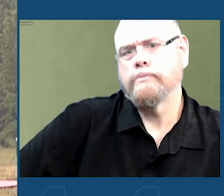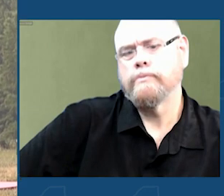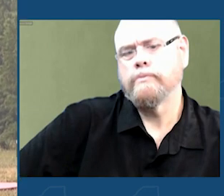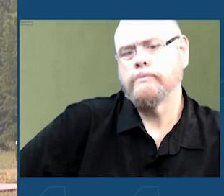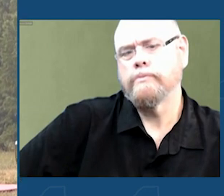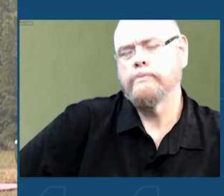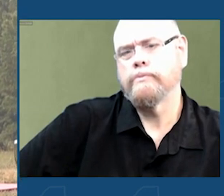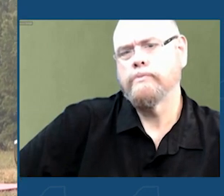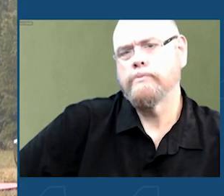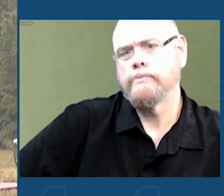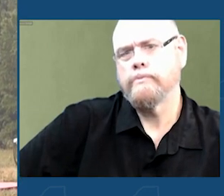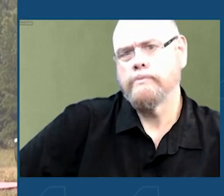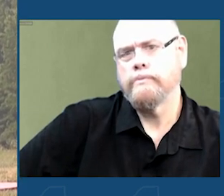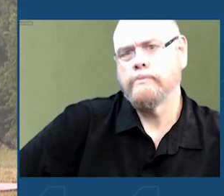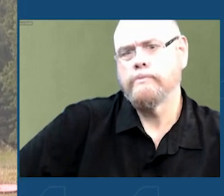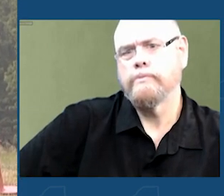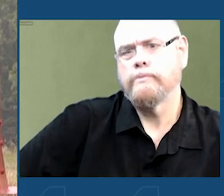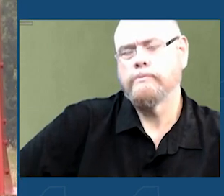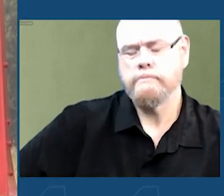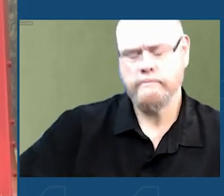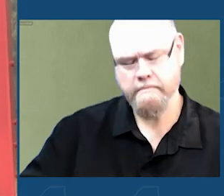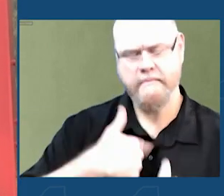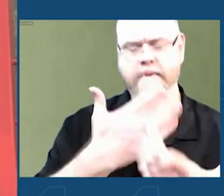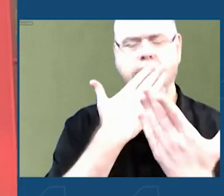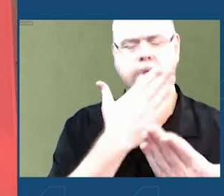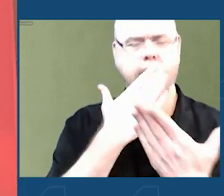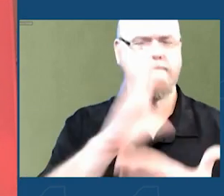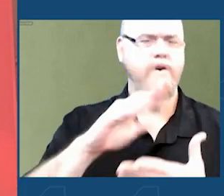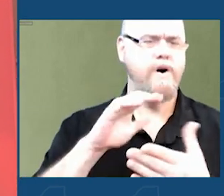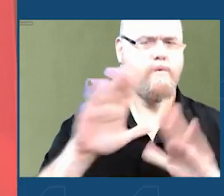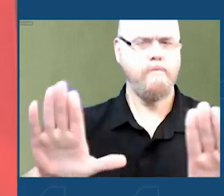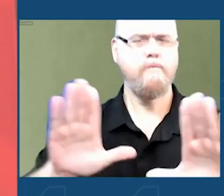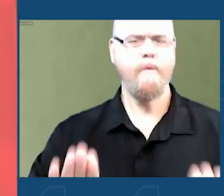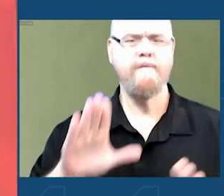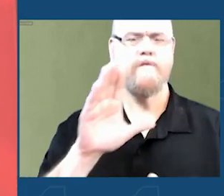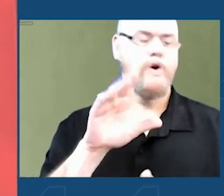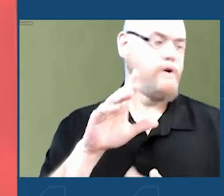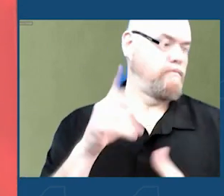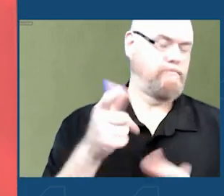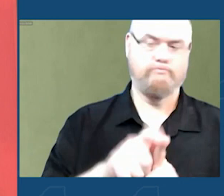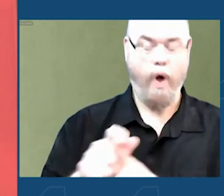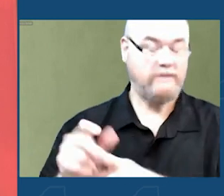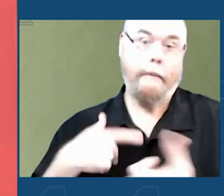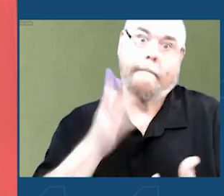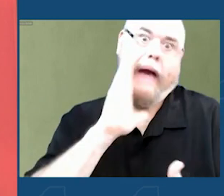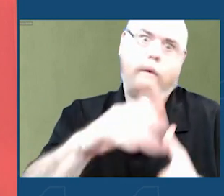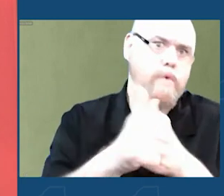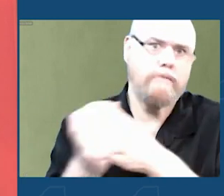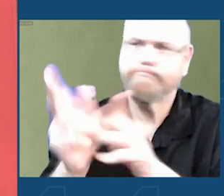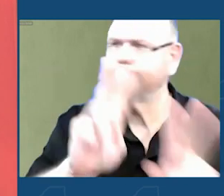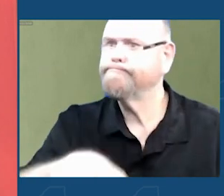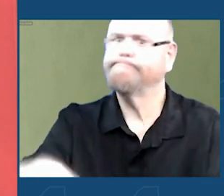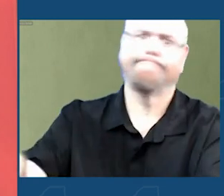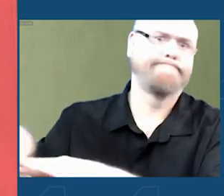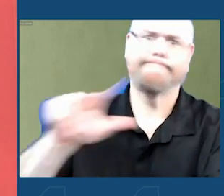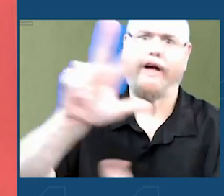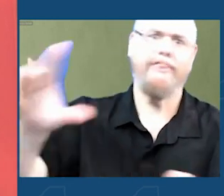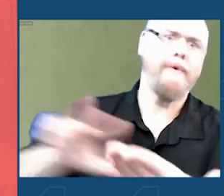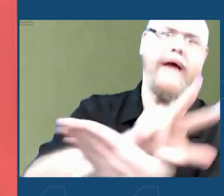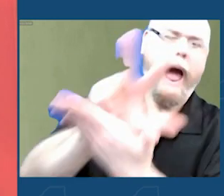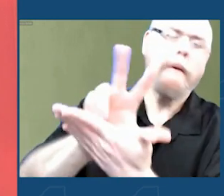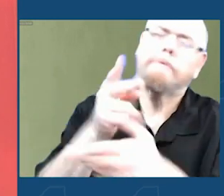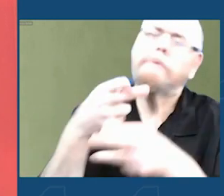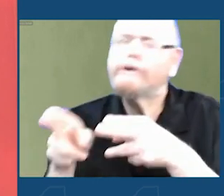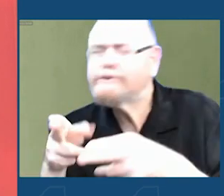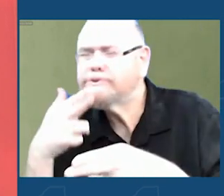time you can come, and I'll give you a tour of 3 hours. But a small one today. But thank you